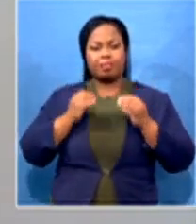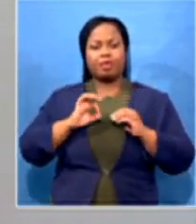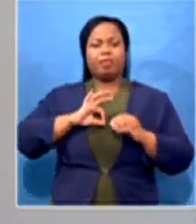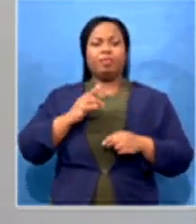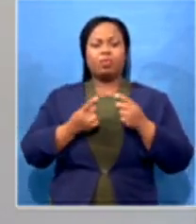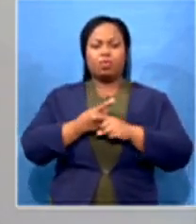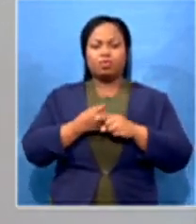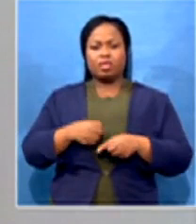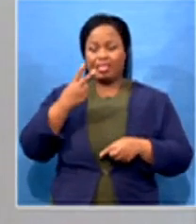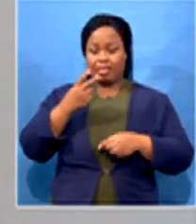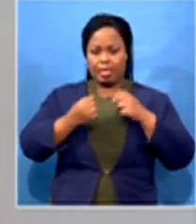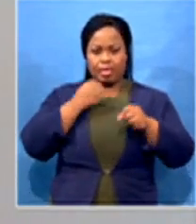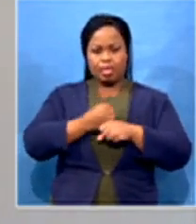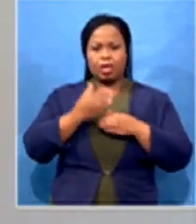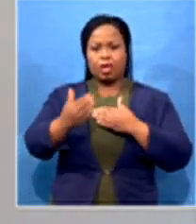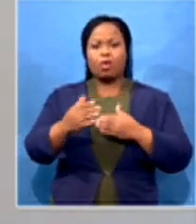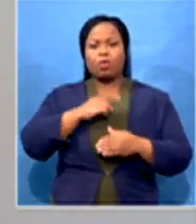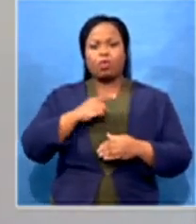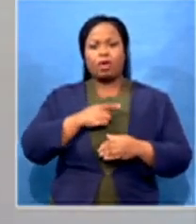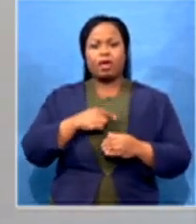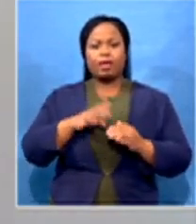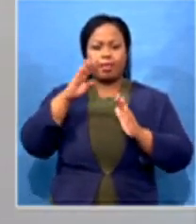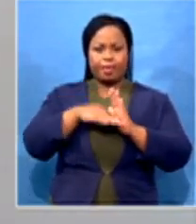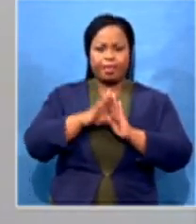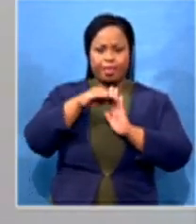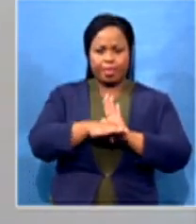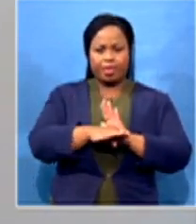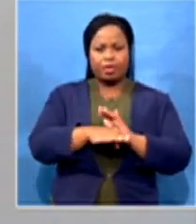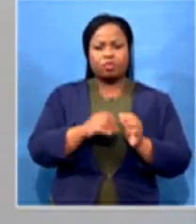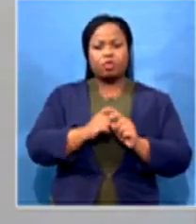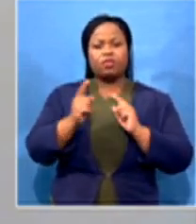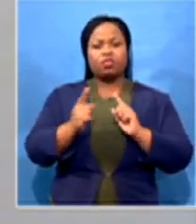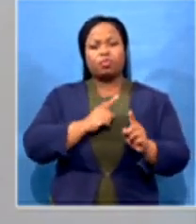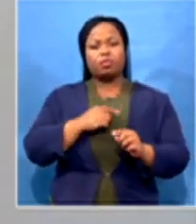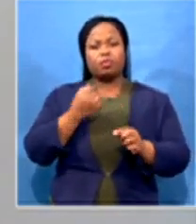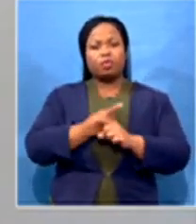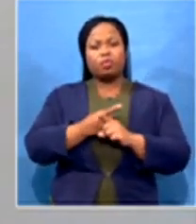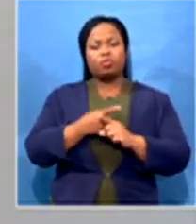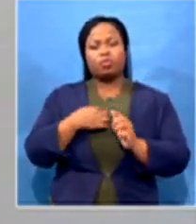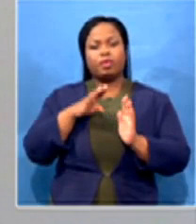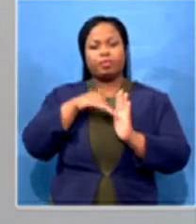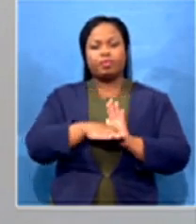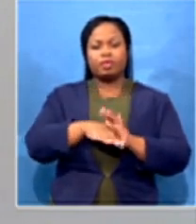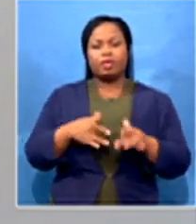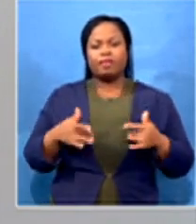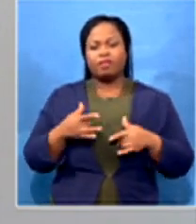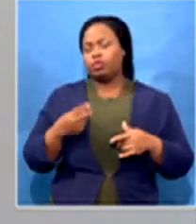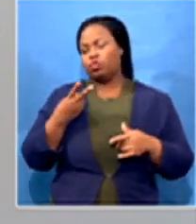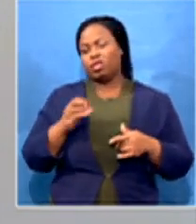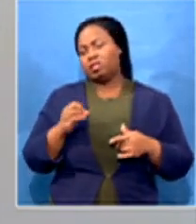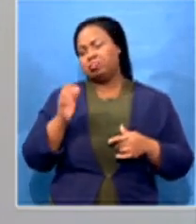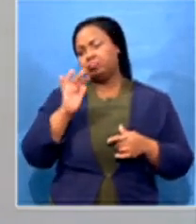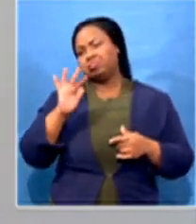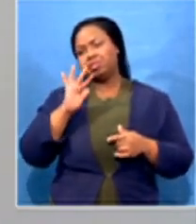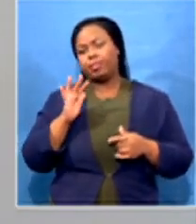every second year because, of course, Comrades goes up and down. So I had a down run record that survived for 20-something years.